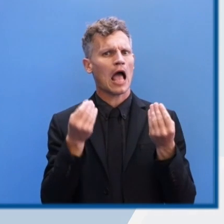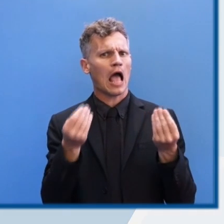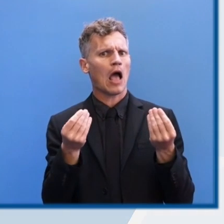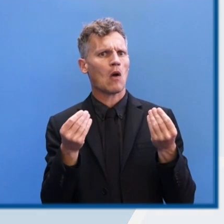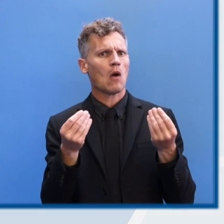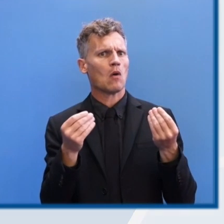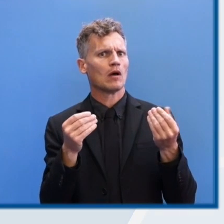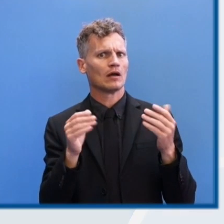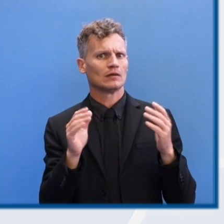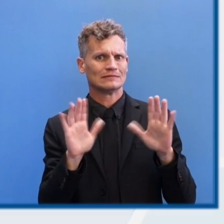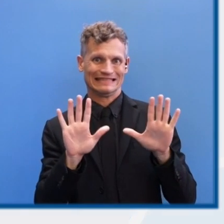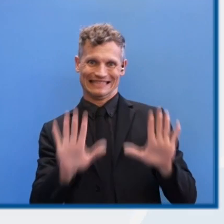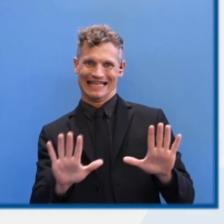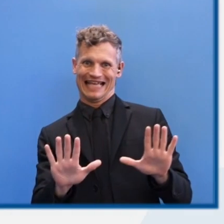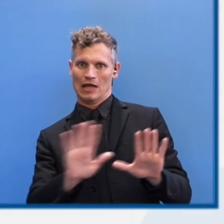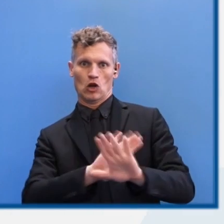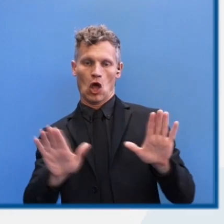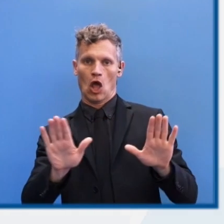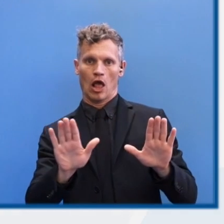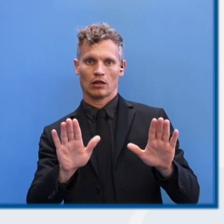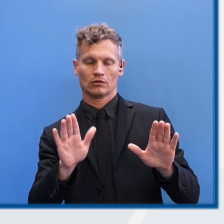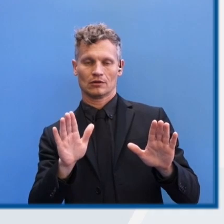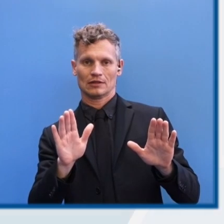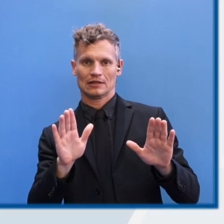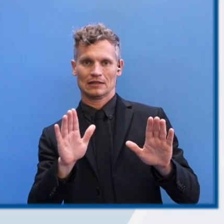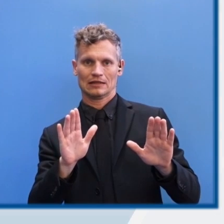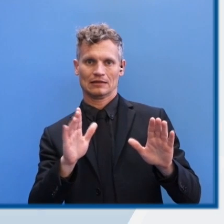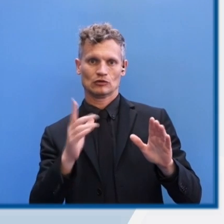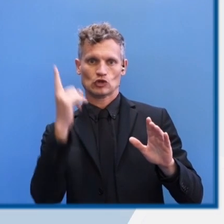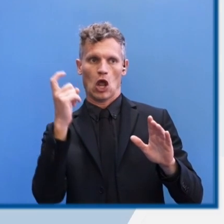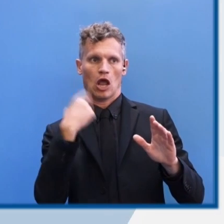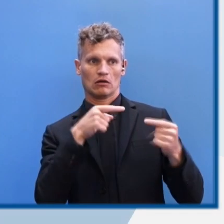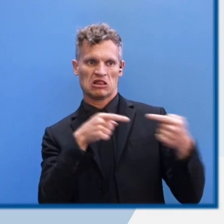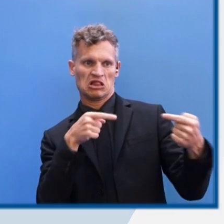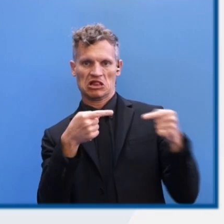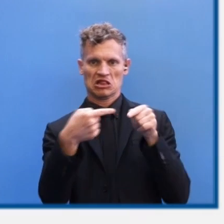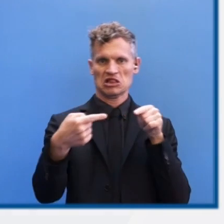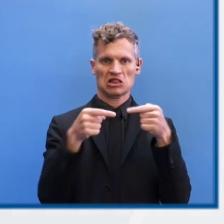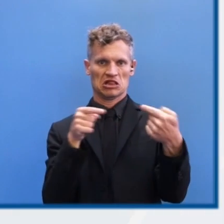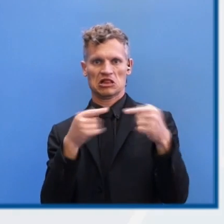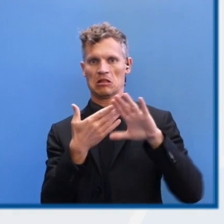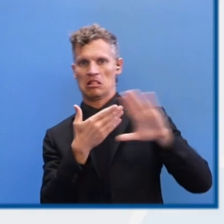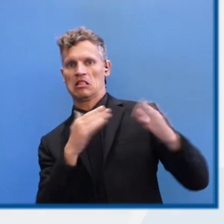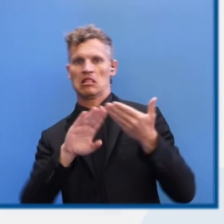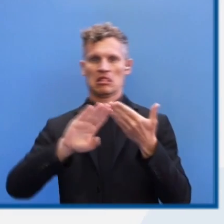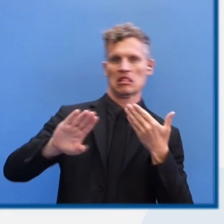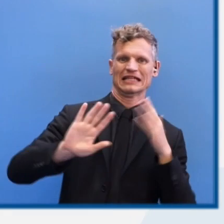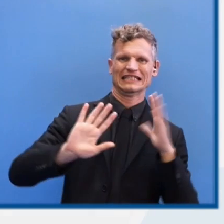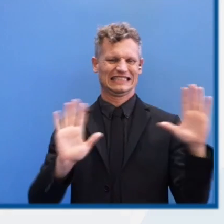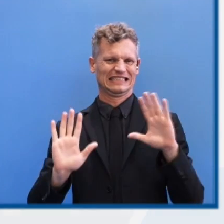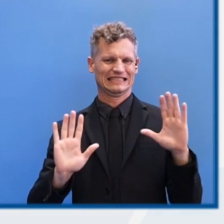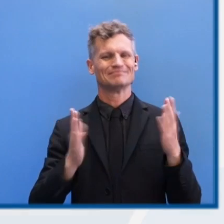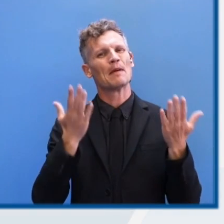What helps is that you create some kind of standing structures, like regular